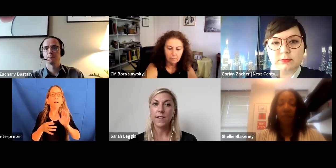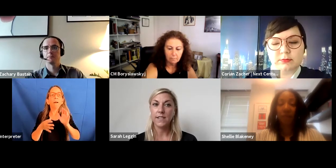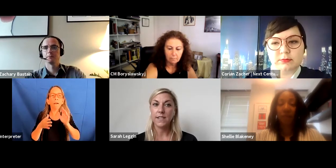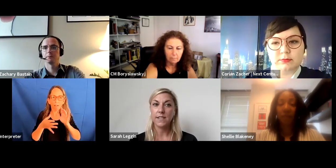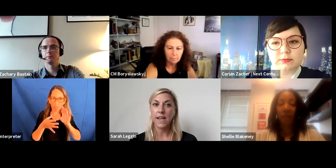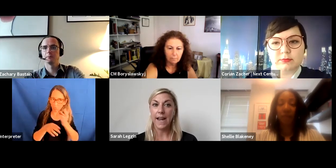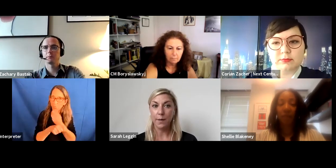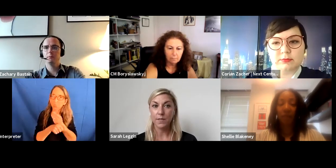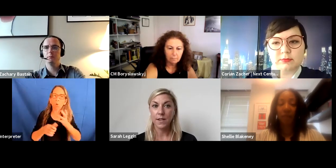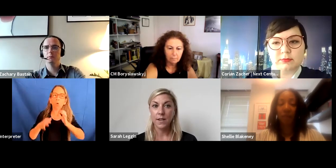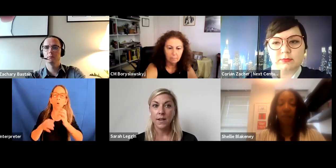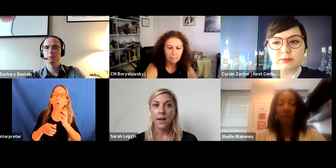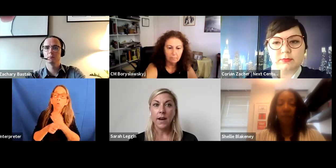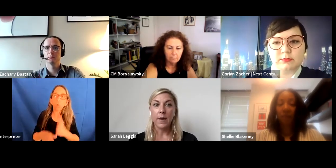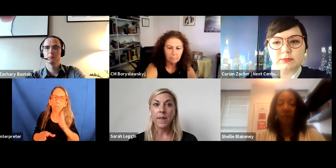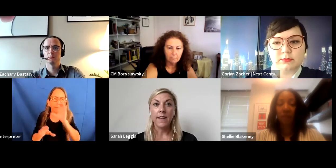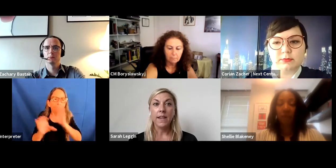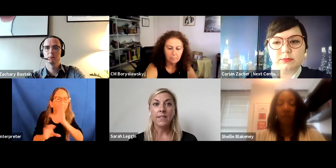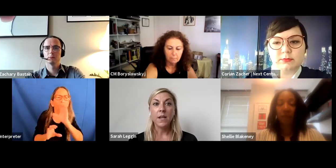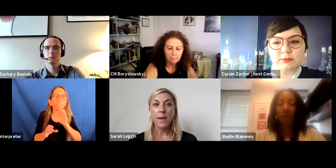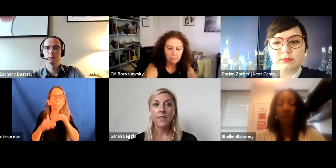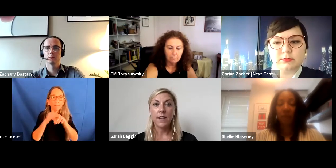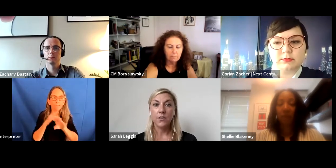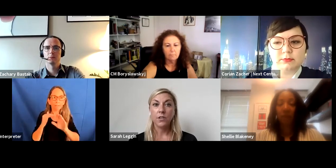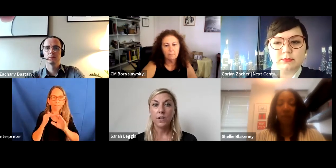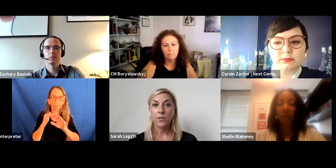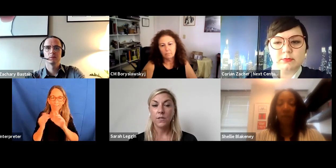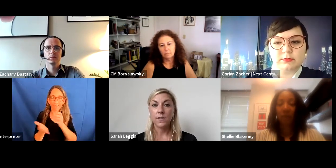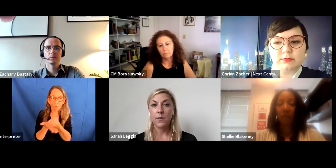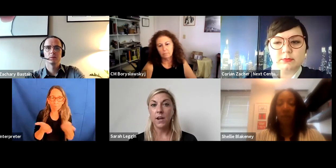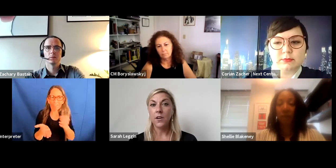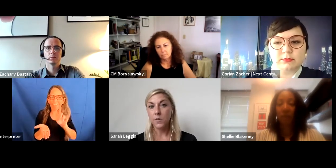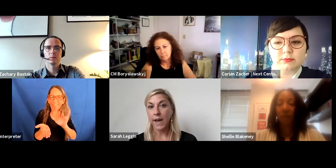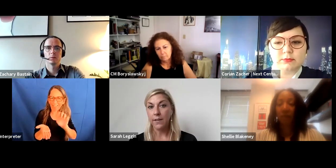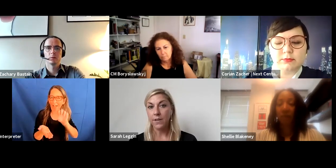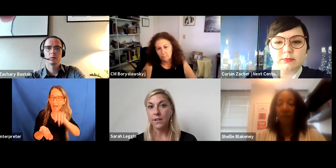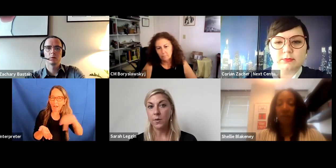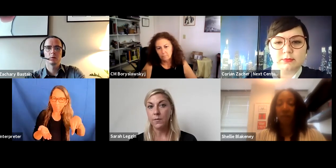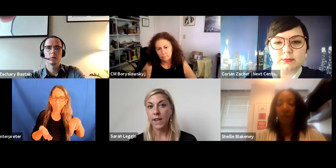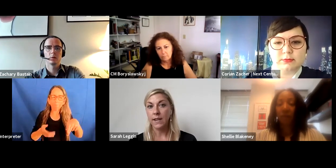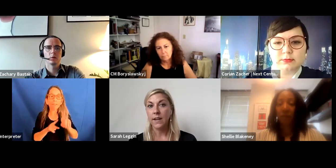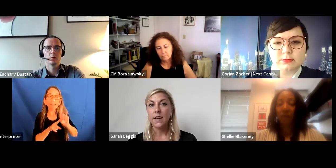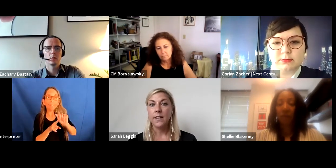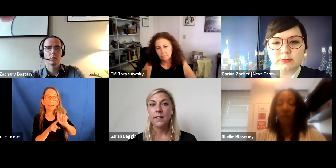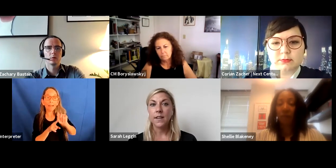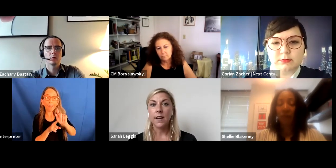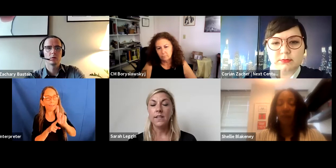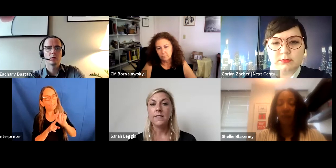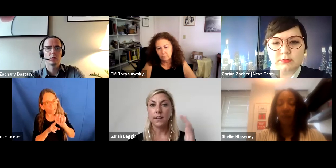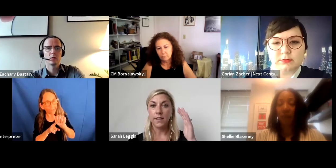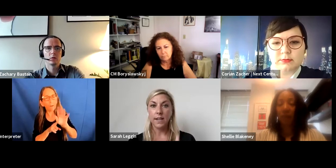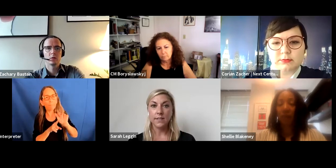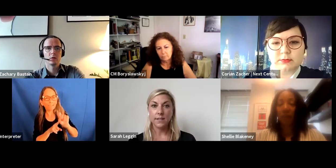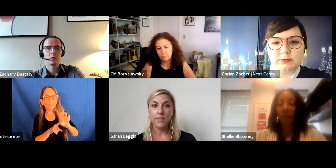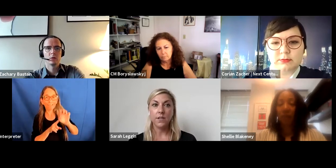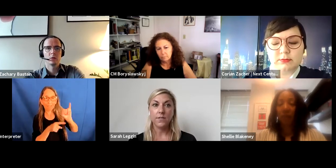accessible devices and apps. And the database of industry resources that we also have in the website is a